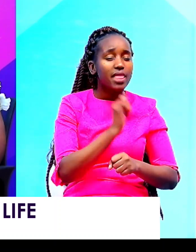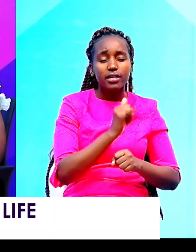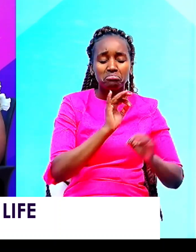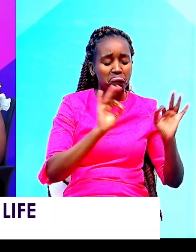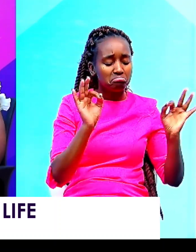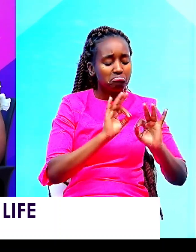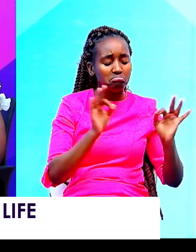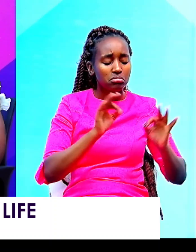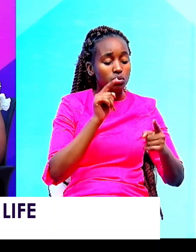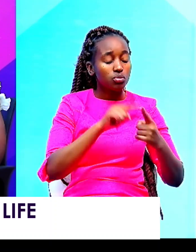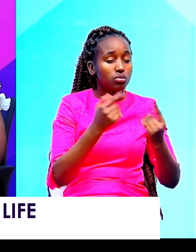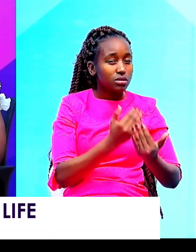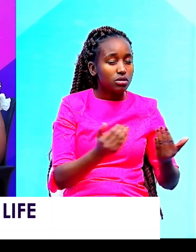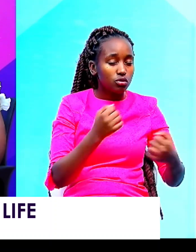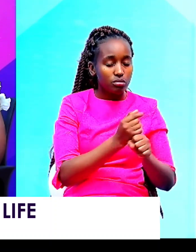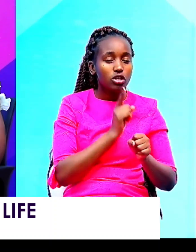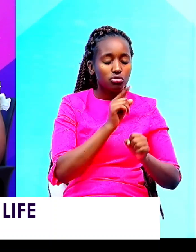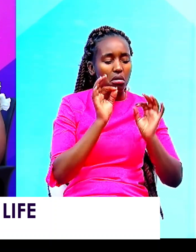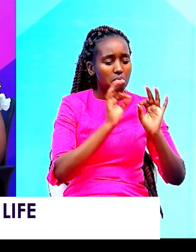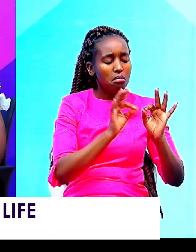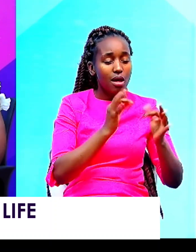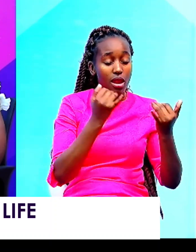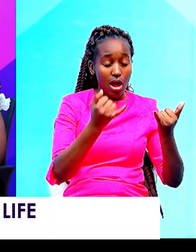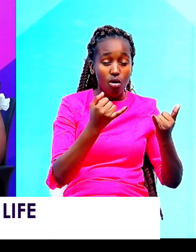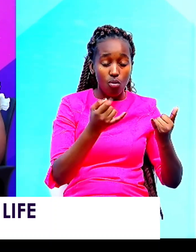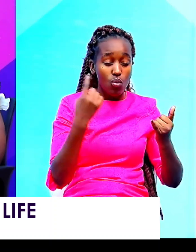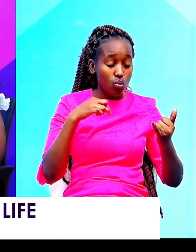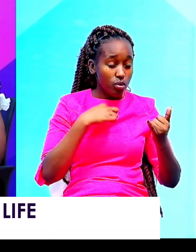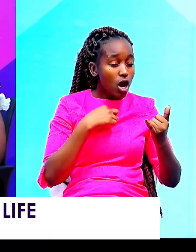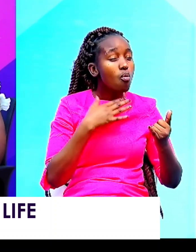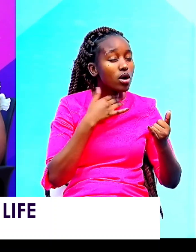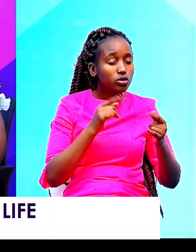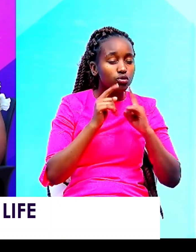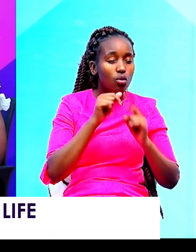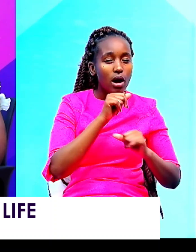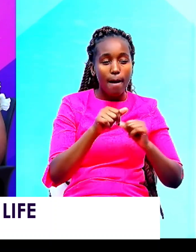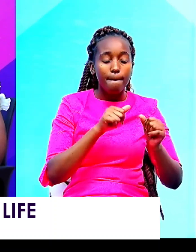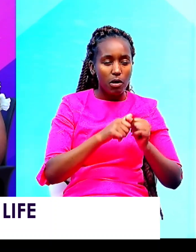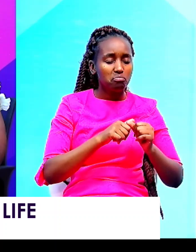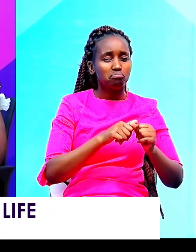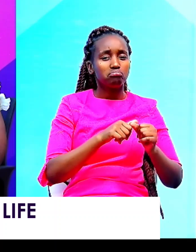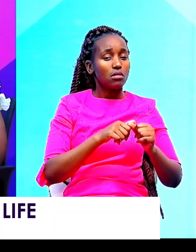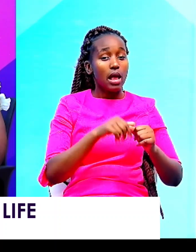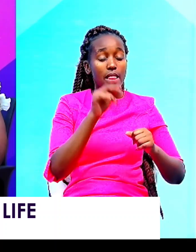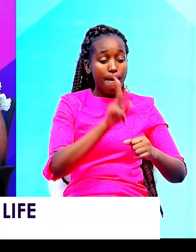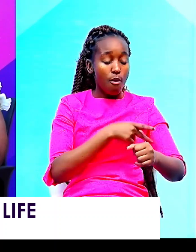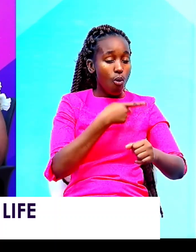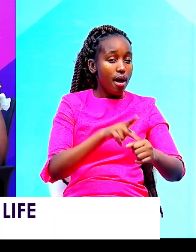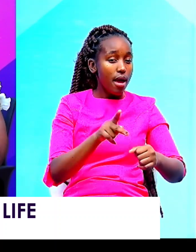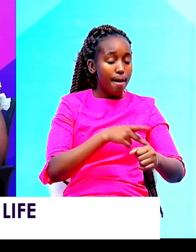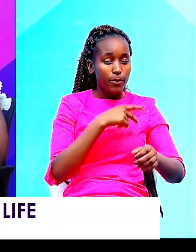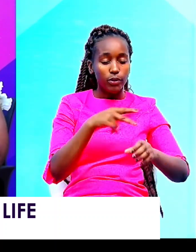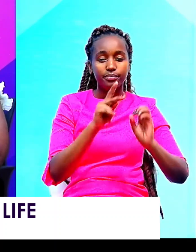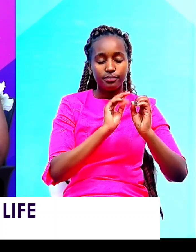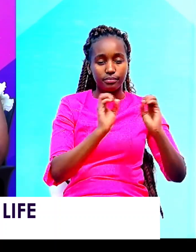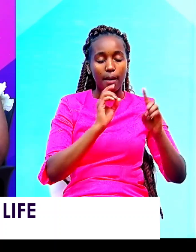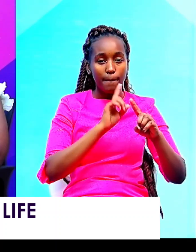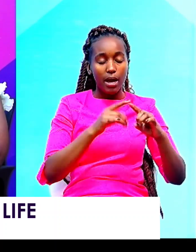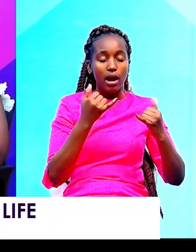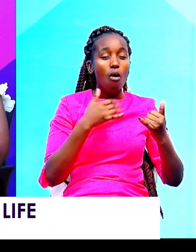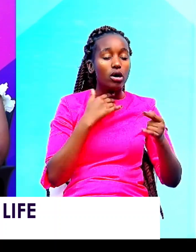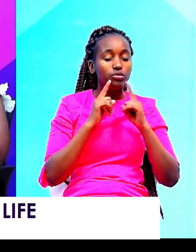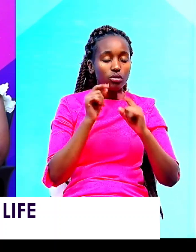that echoes of war for teenagers. We have moved from shackles of doom. Now we are going to the basic